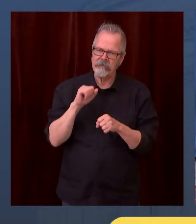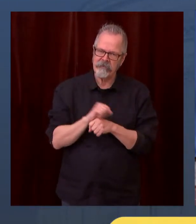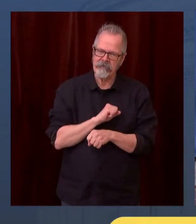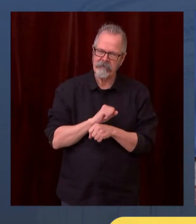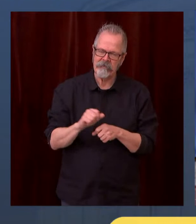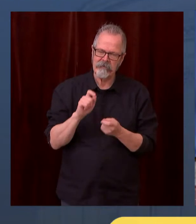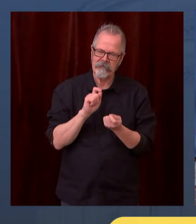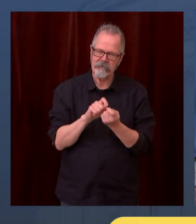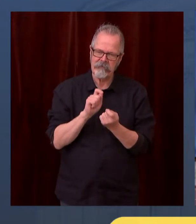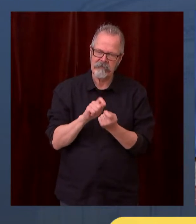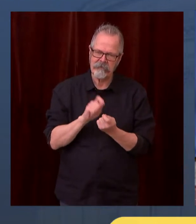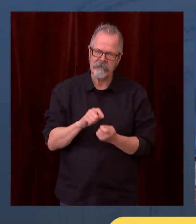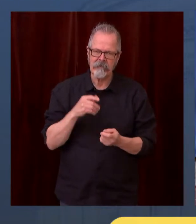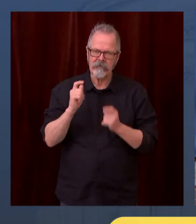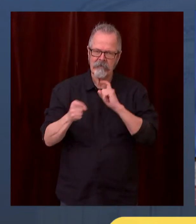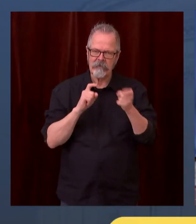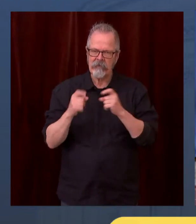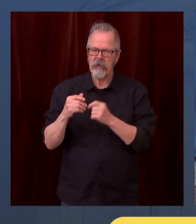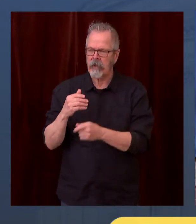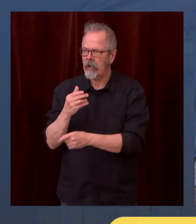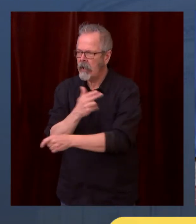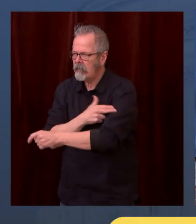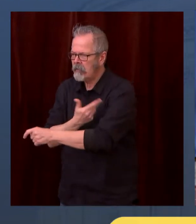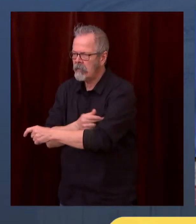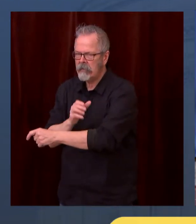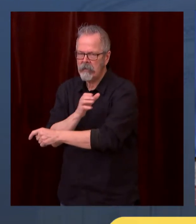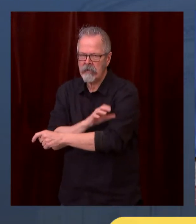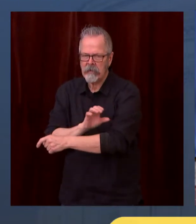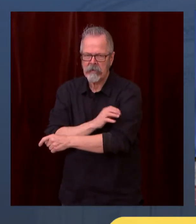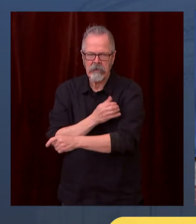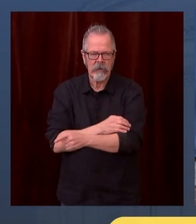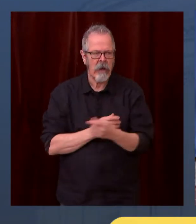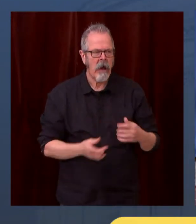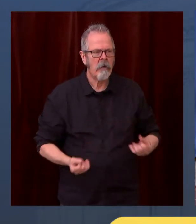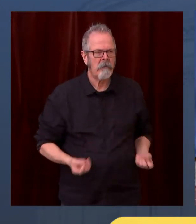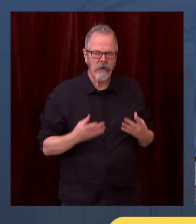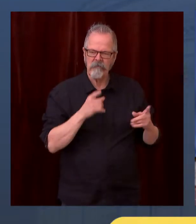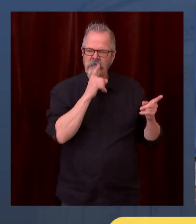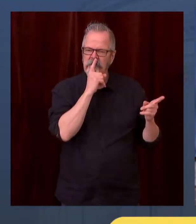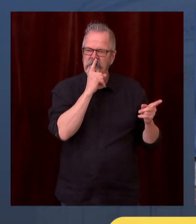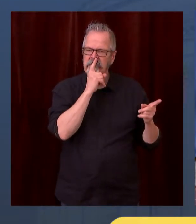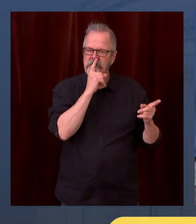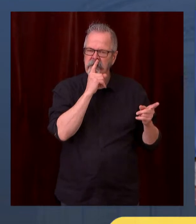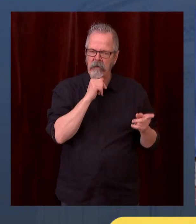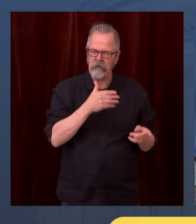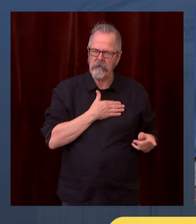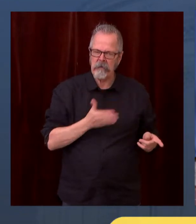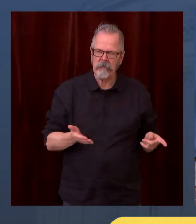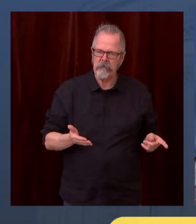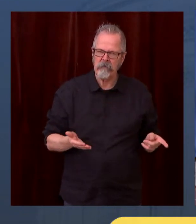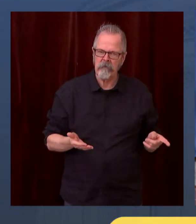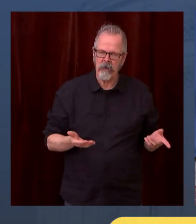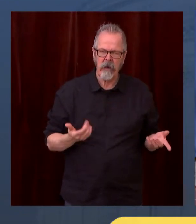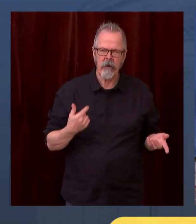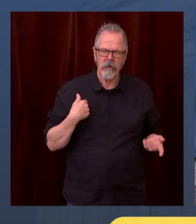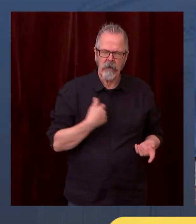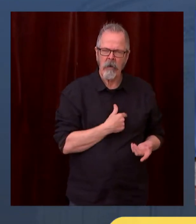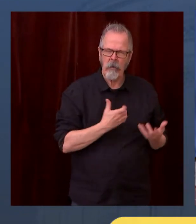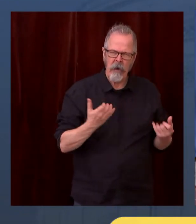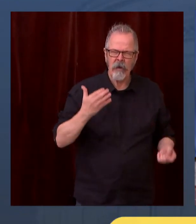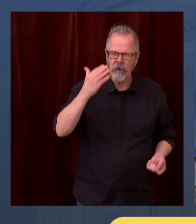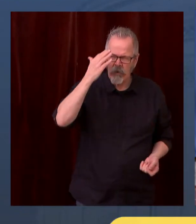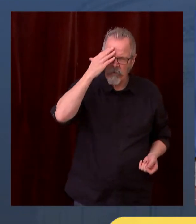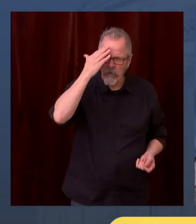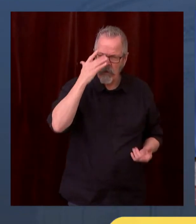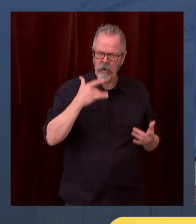or provider. Considering we've had multiple incidents of providers giving donors or board members early access to vaccines, as well as concerns about racial and